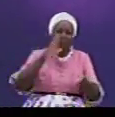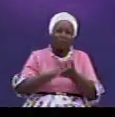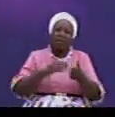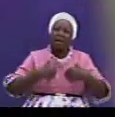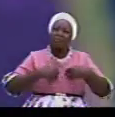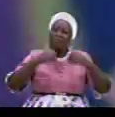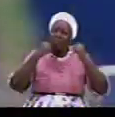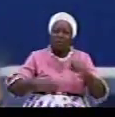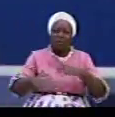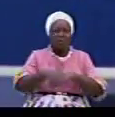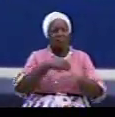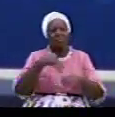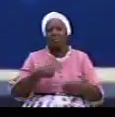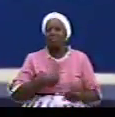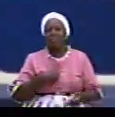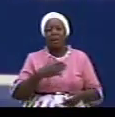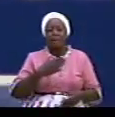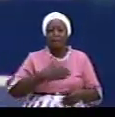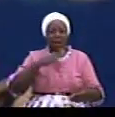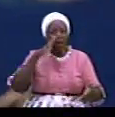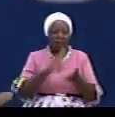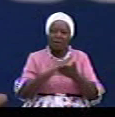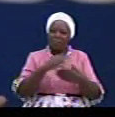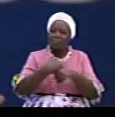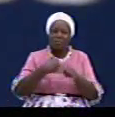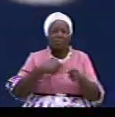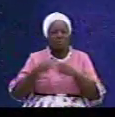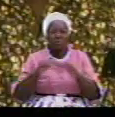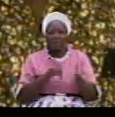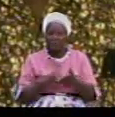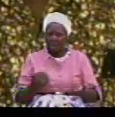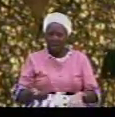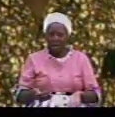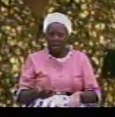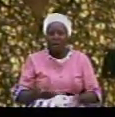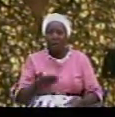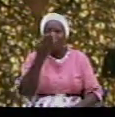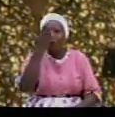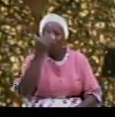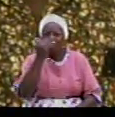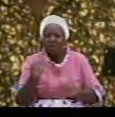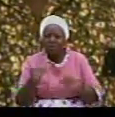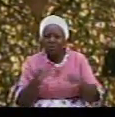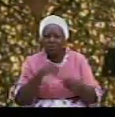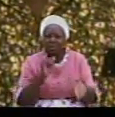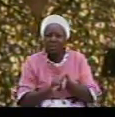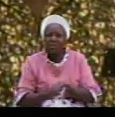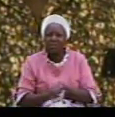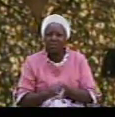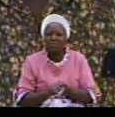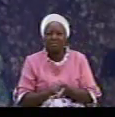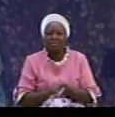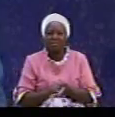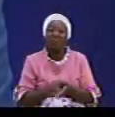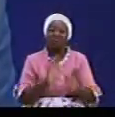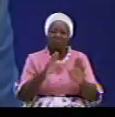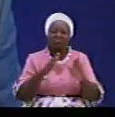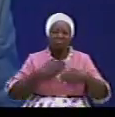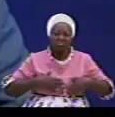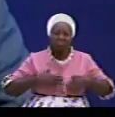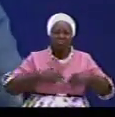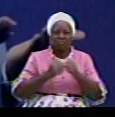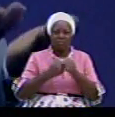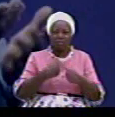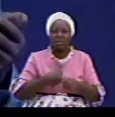it. Wife, why did you do that? Be gentle with me. The